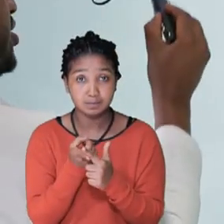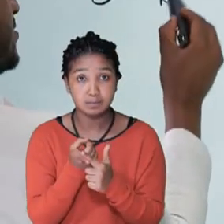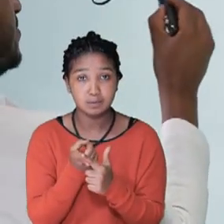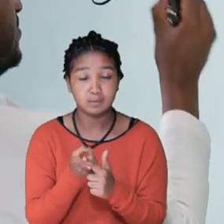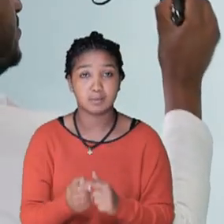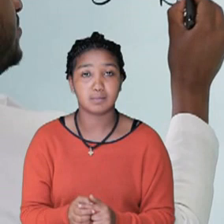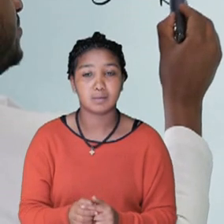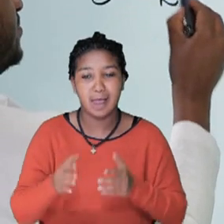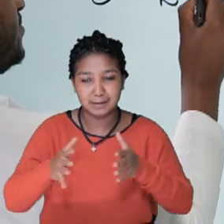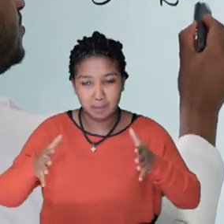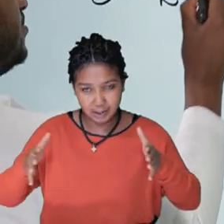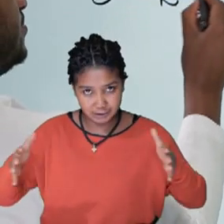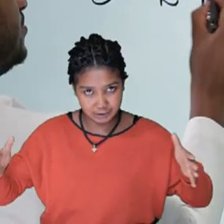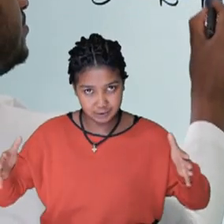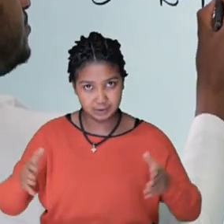expansion.